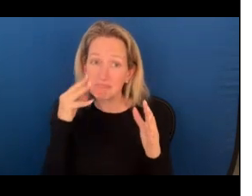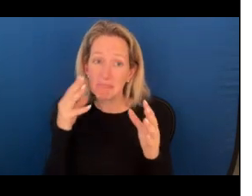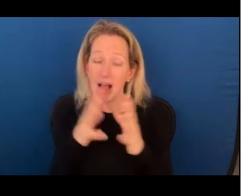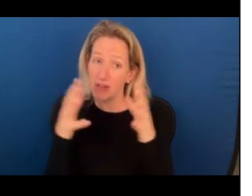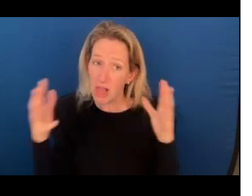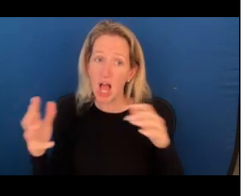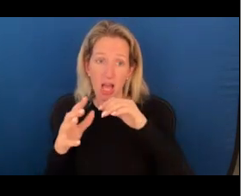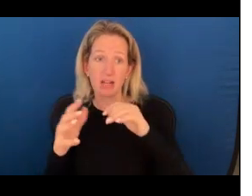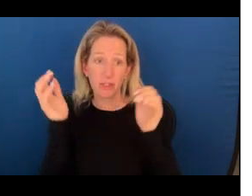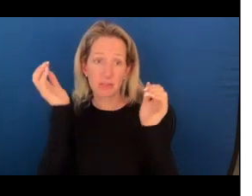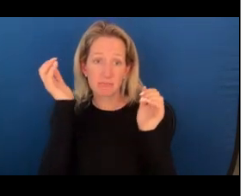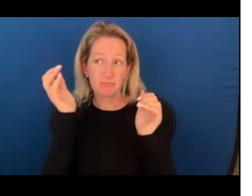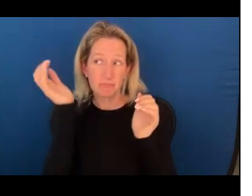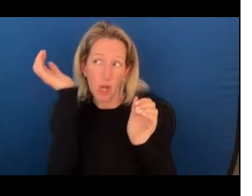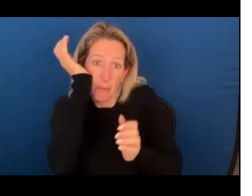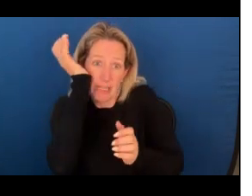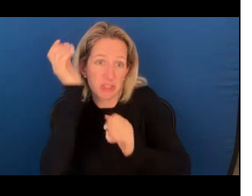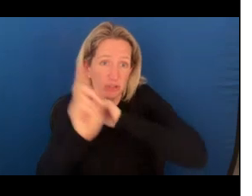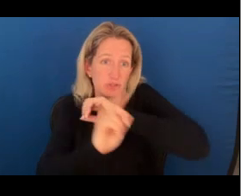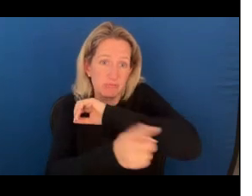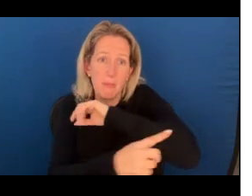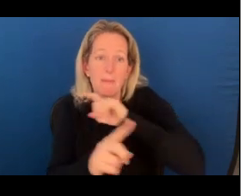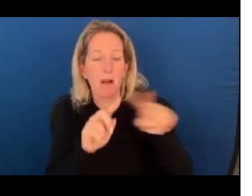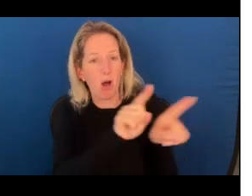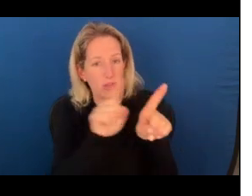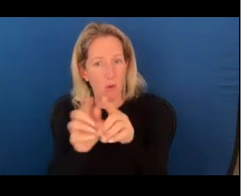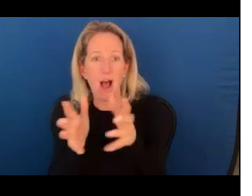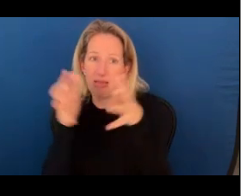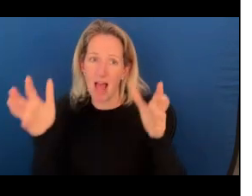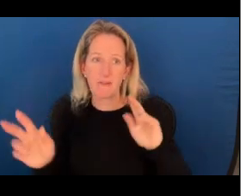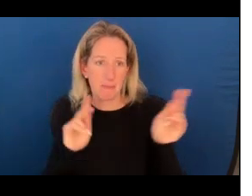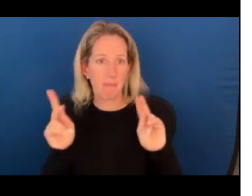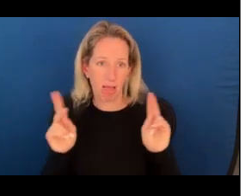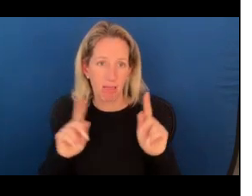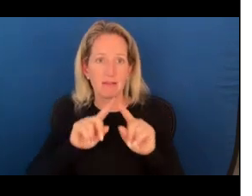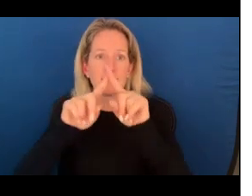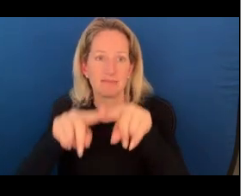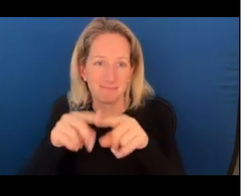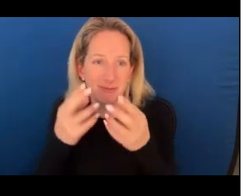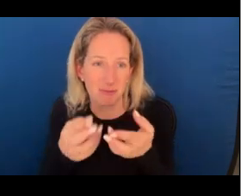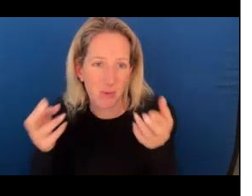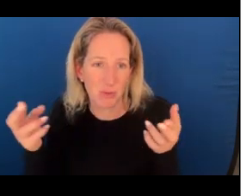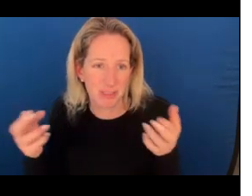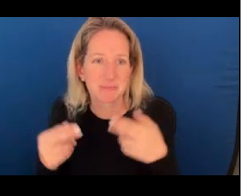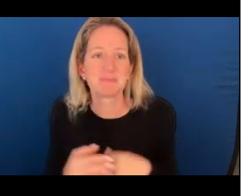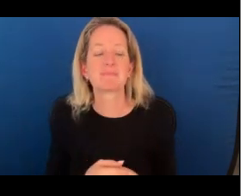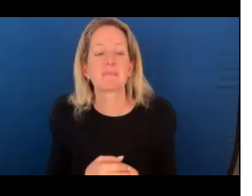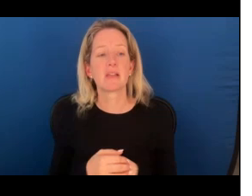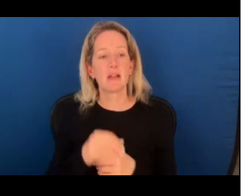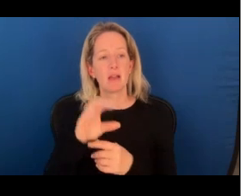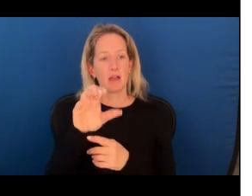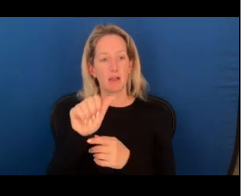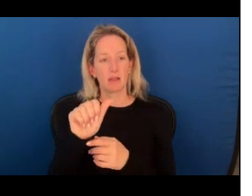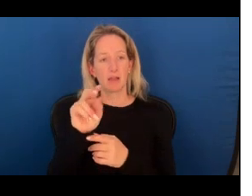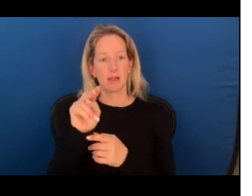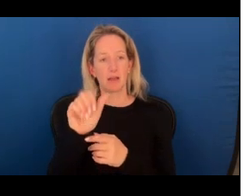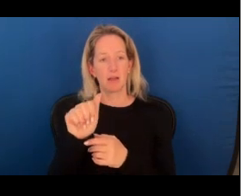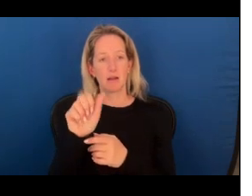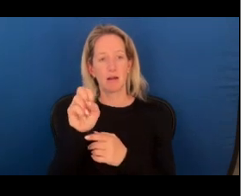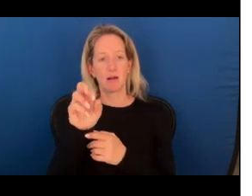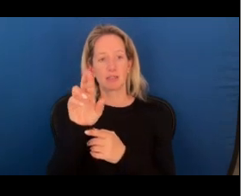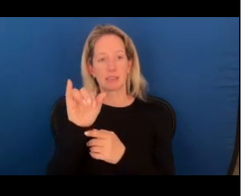lot of people. So that's a great resource for New York City. So in our first cleanup in Canarsie, we had